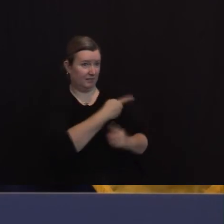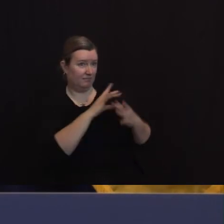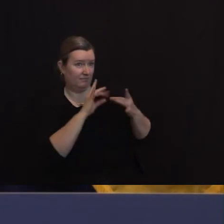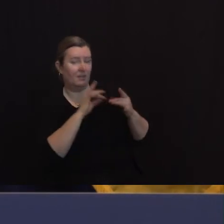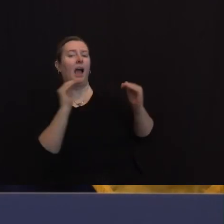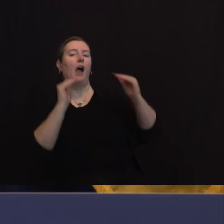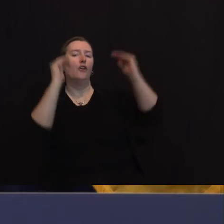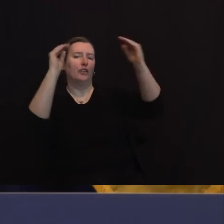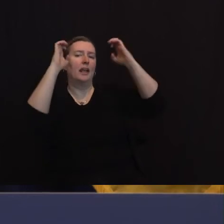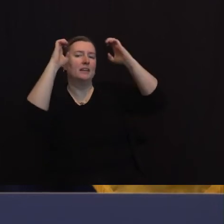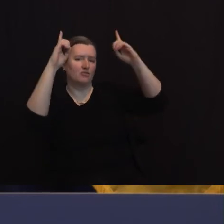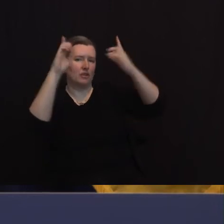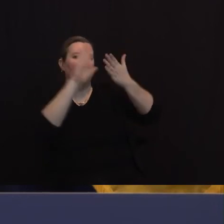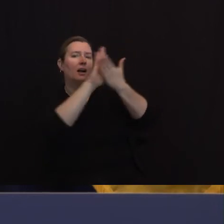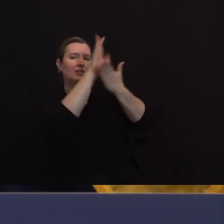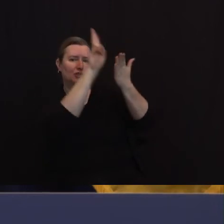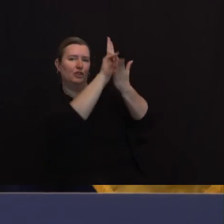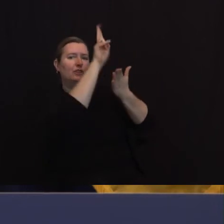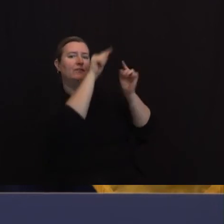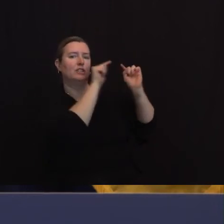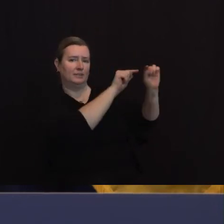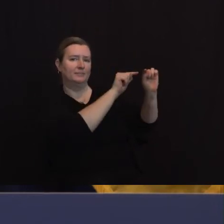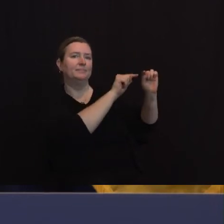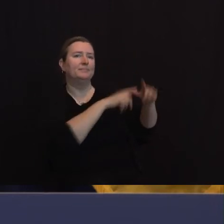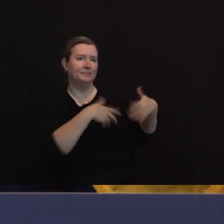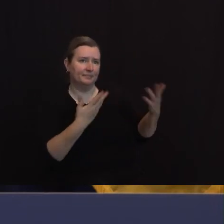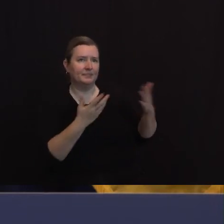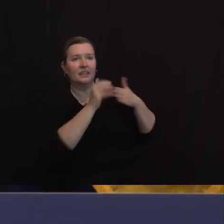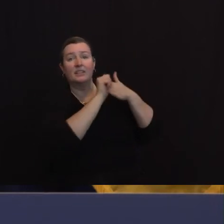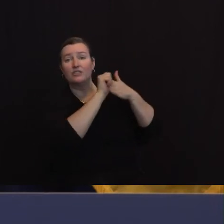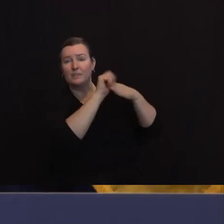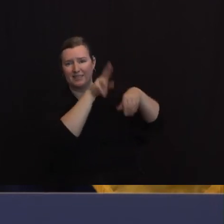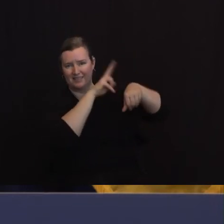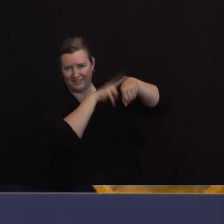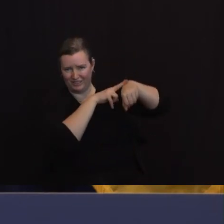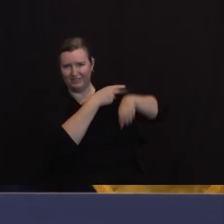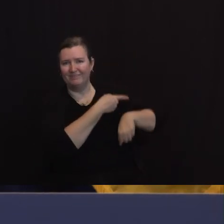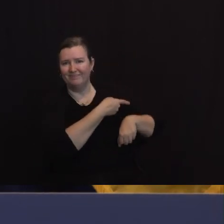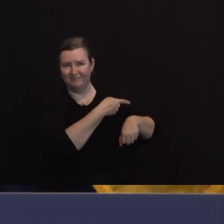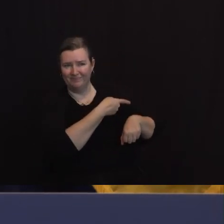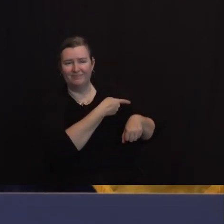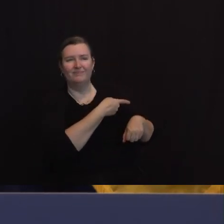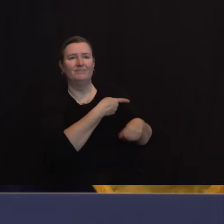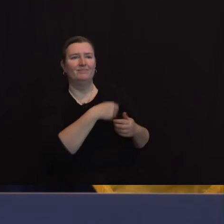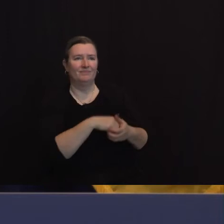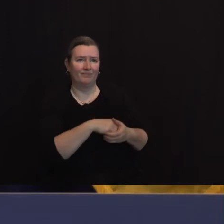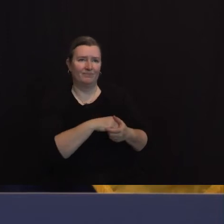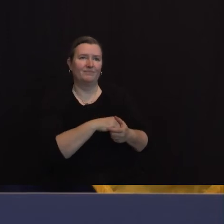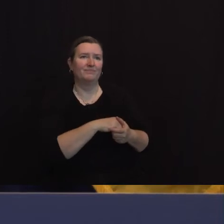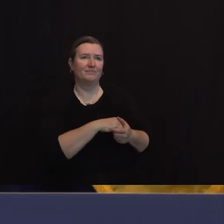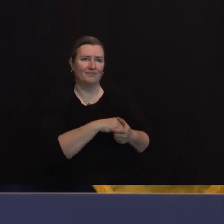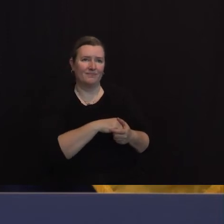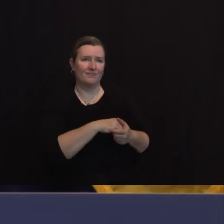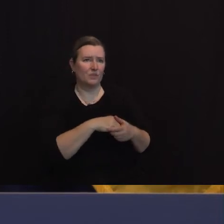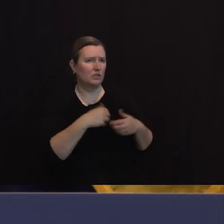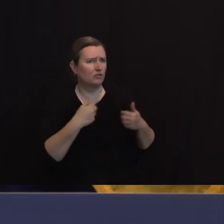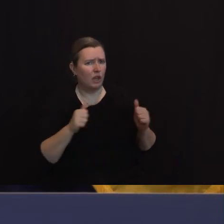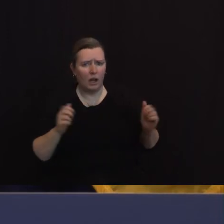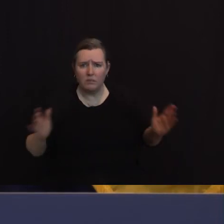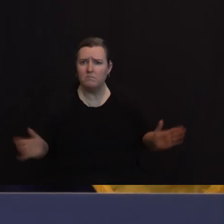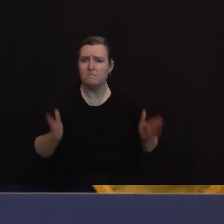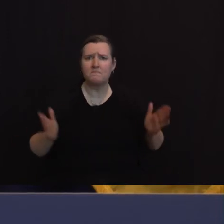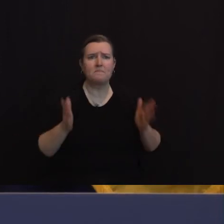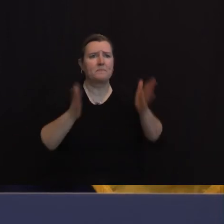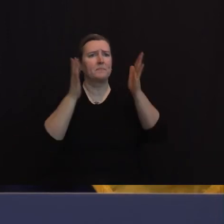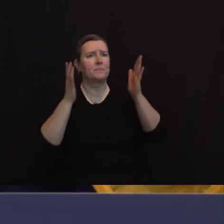nation leading, that is ahead of the pack, as it were, and to basically put accelerant into